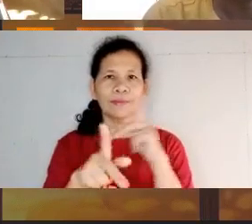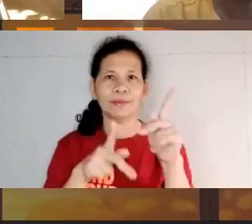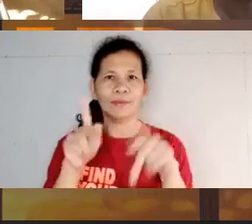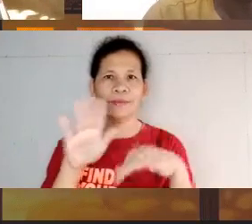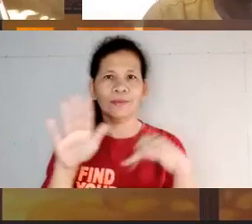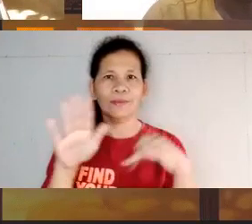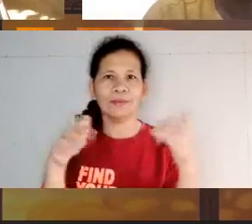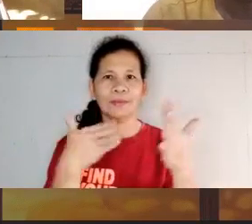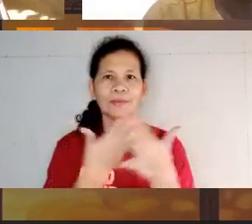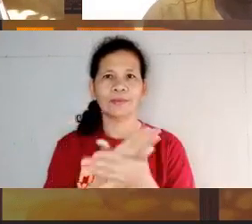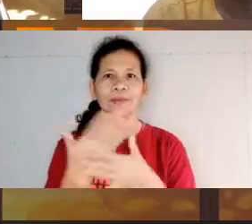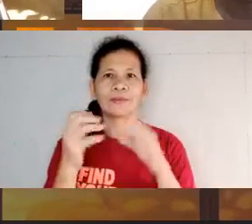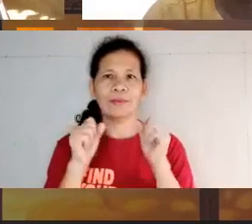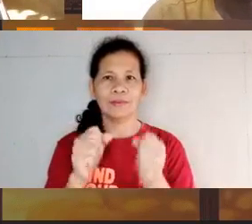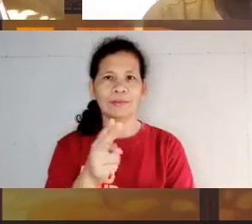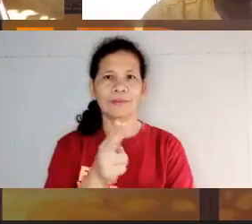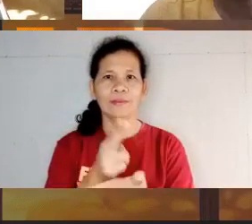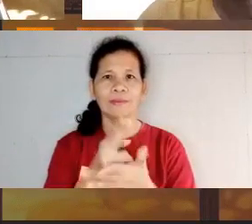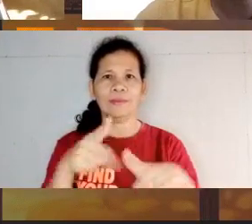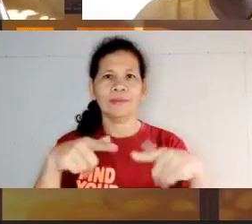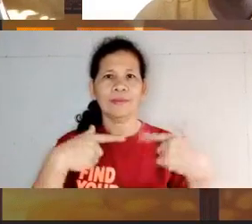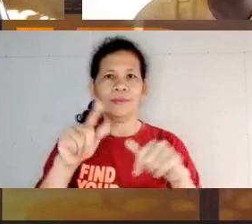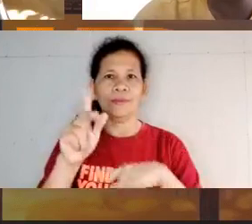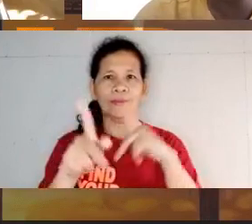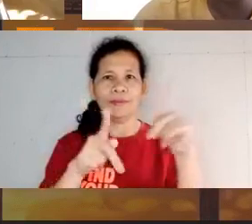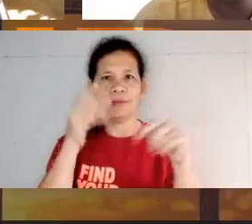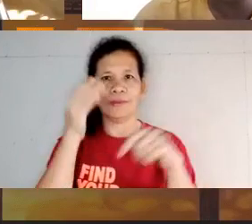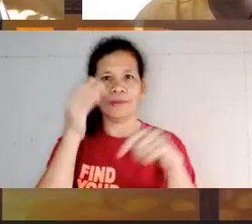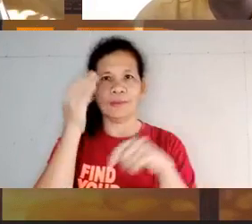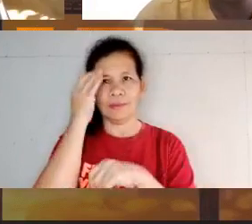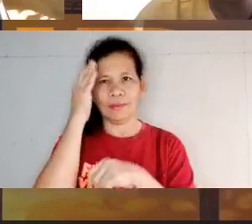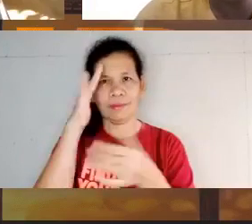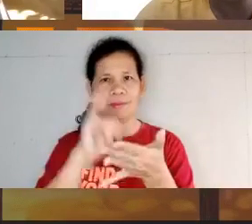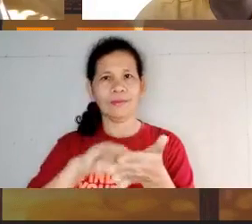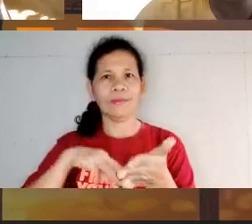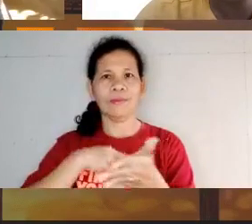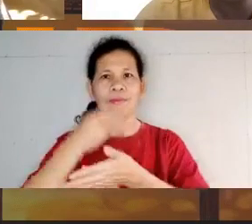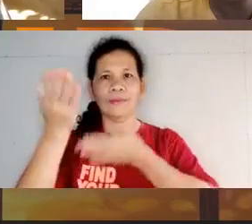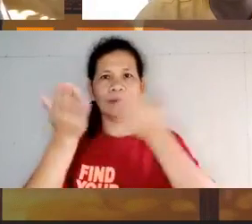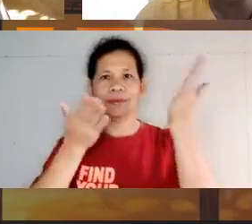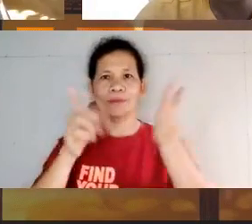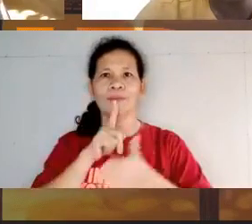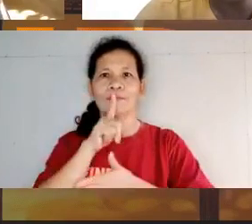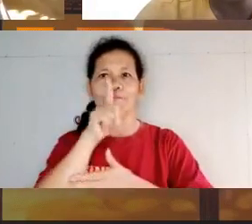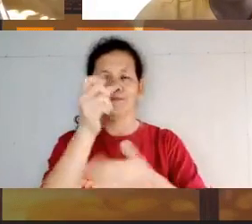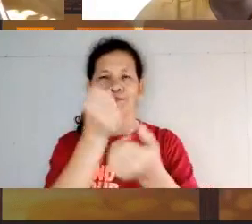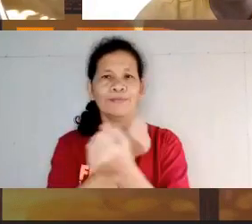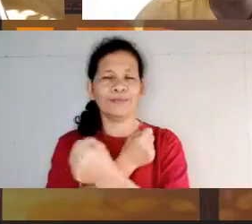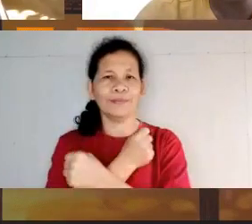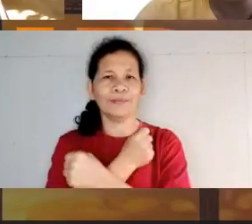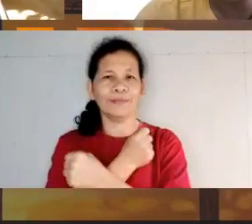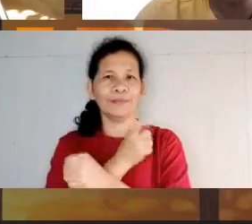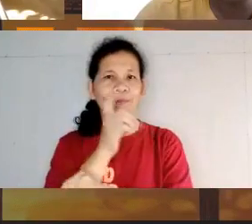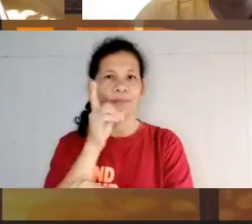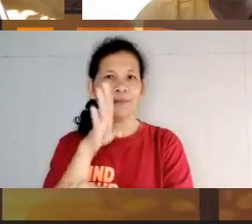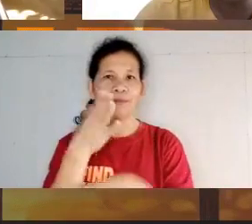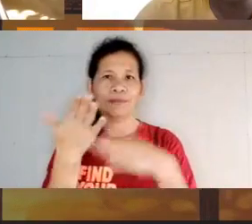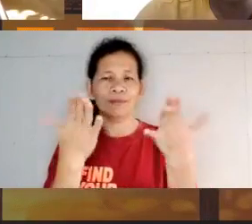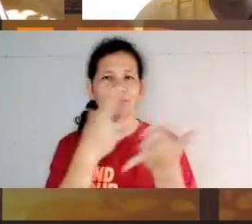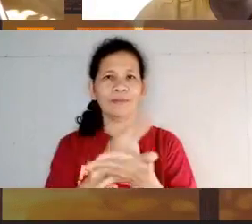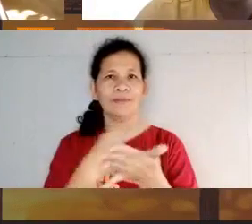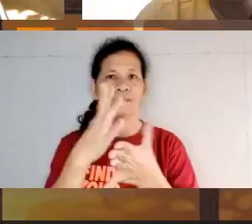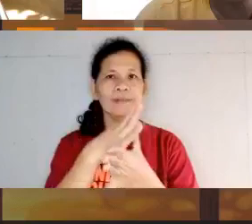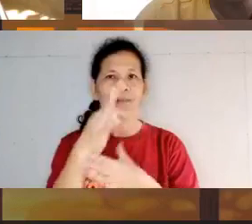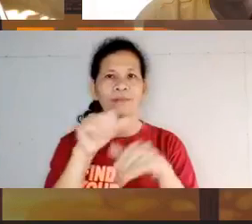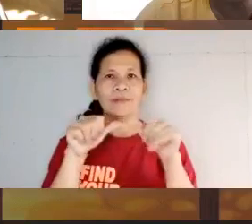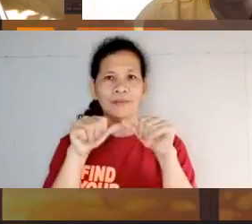can help us to let people know that we are serving the true and loving God. May the Holy Spirit